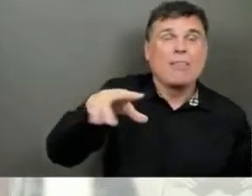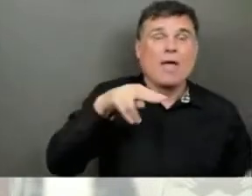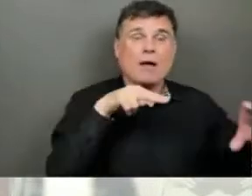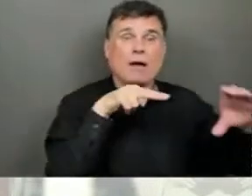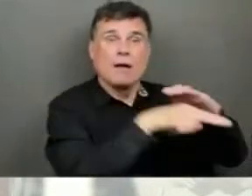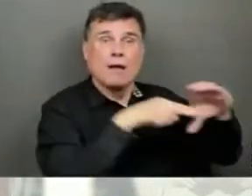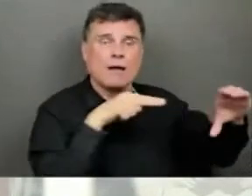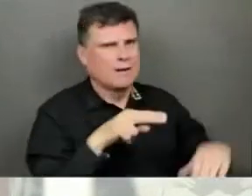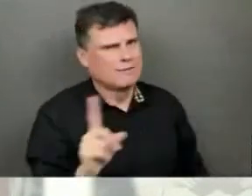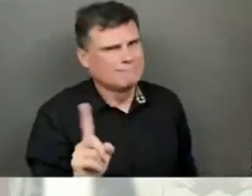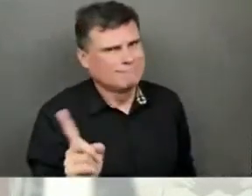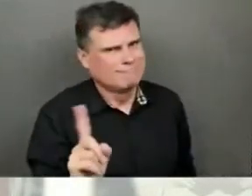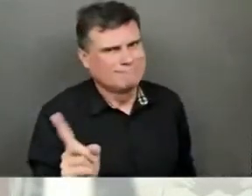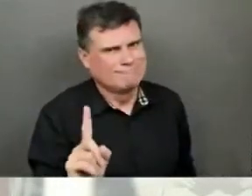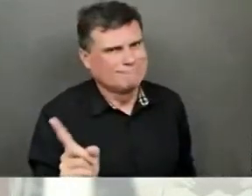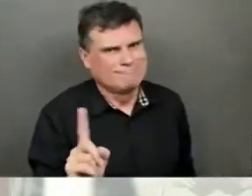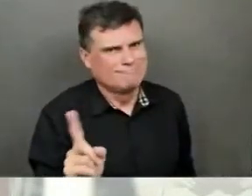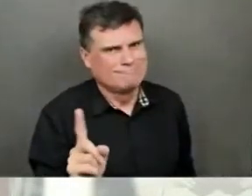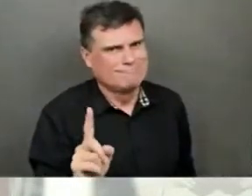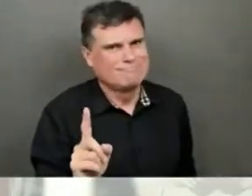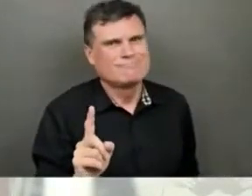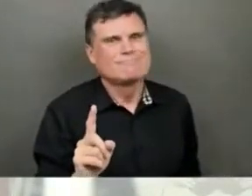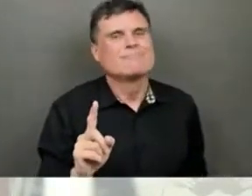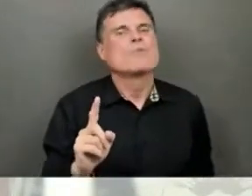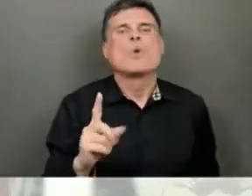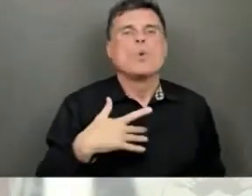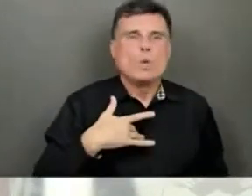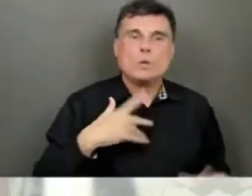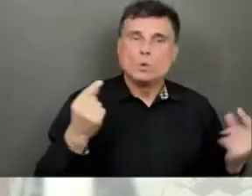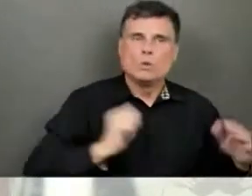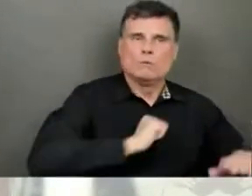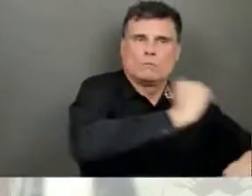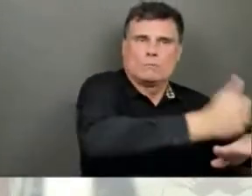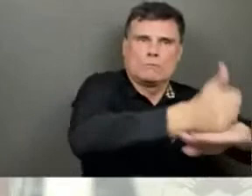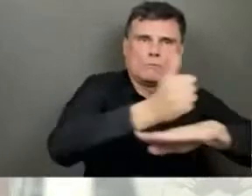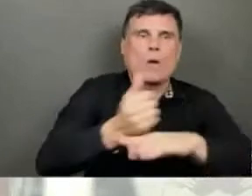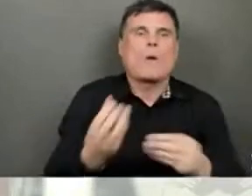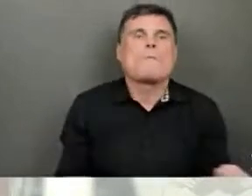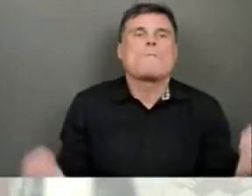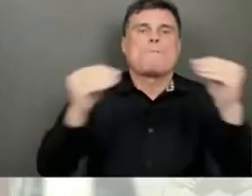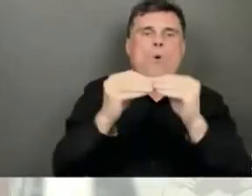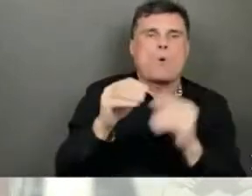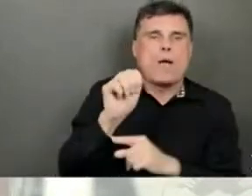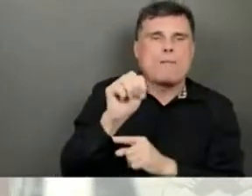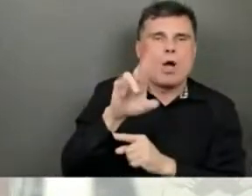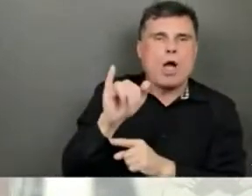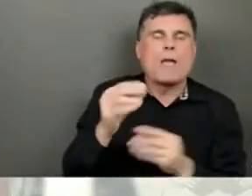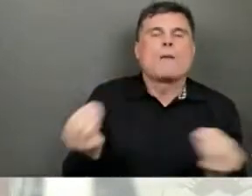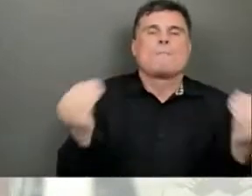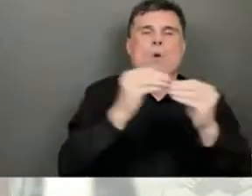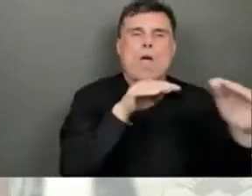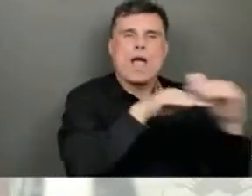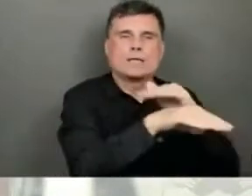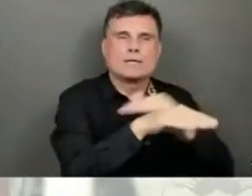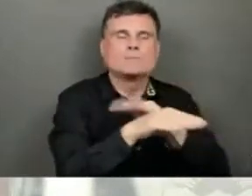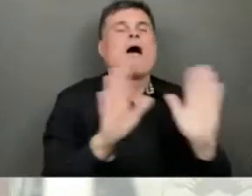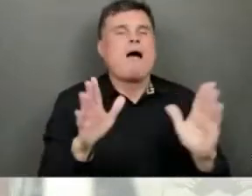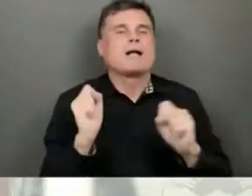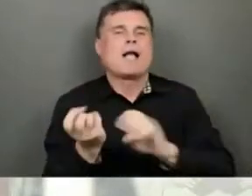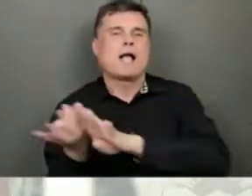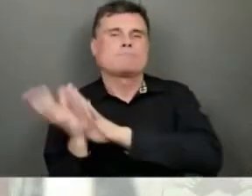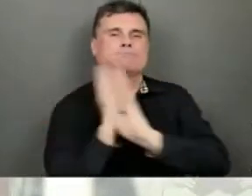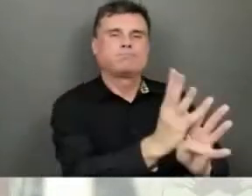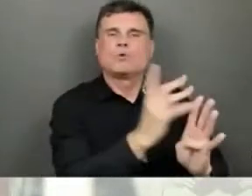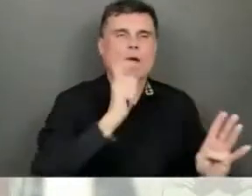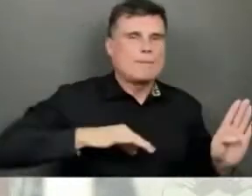changed that by providing better service in the public system, by using our public health equipment more, by hiring and training